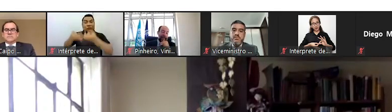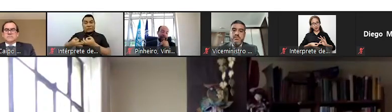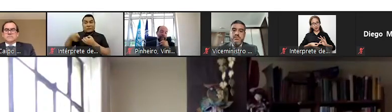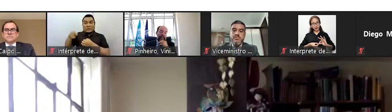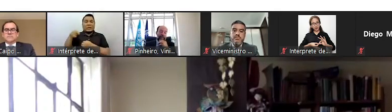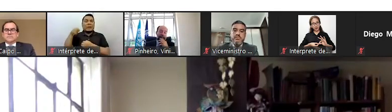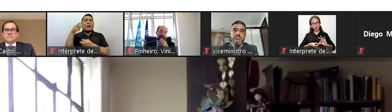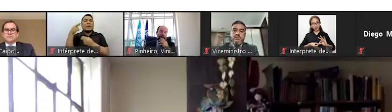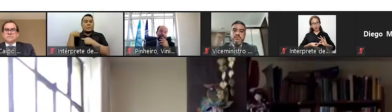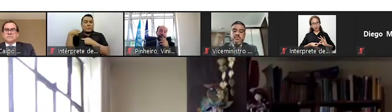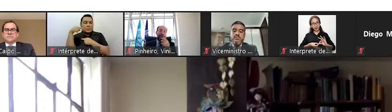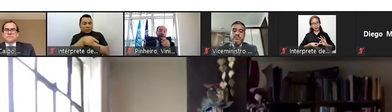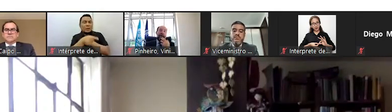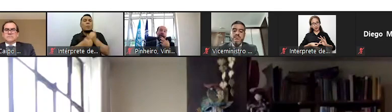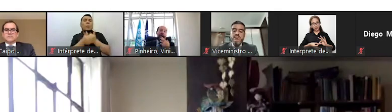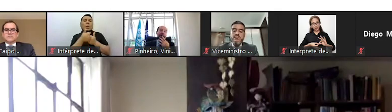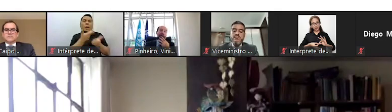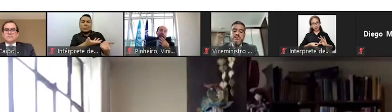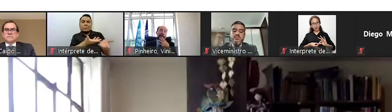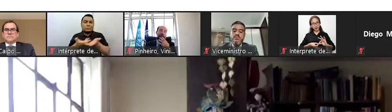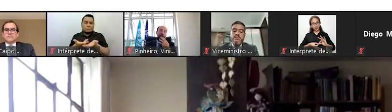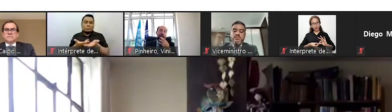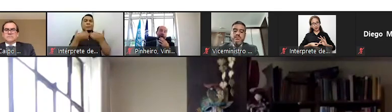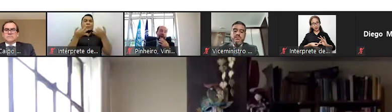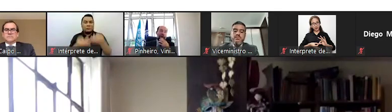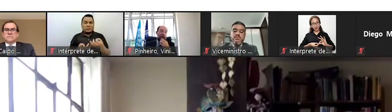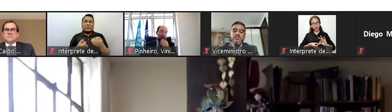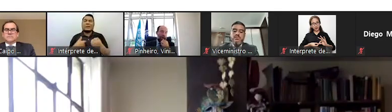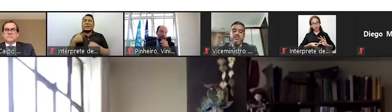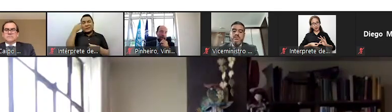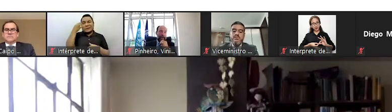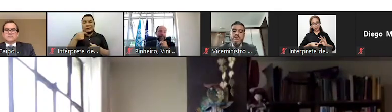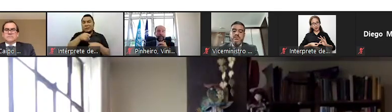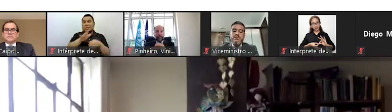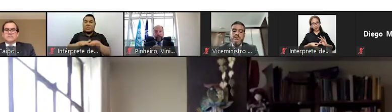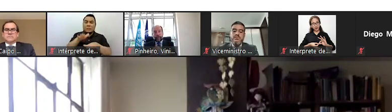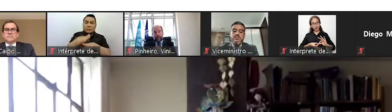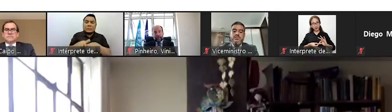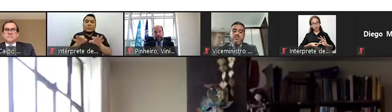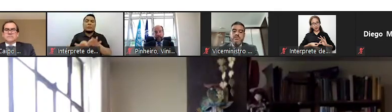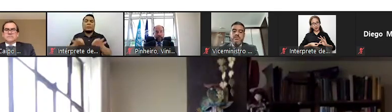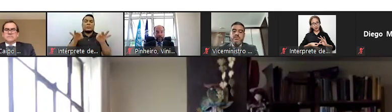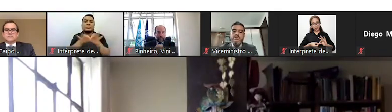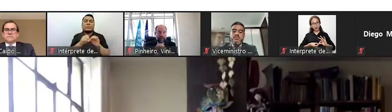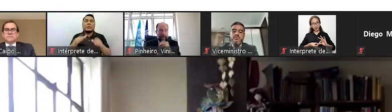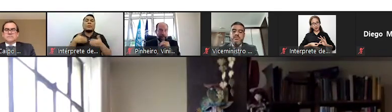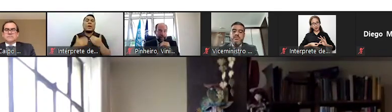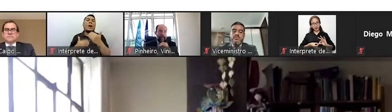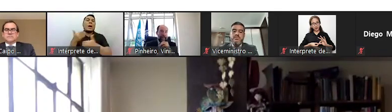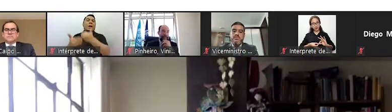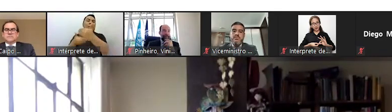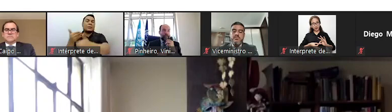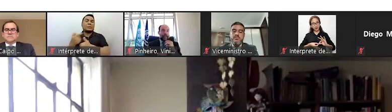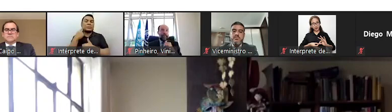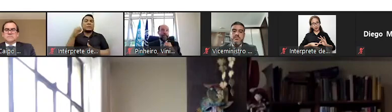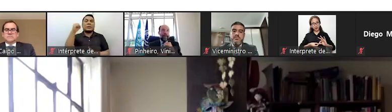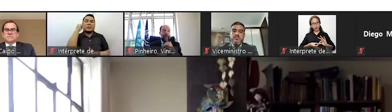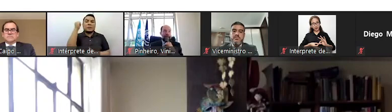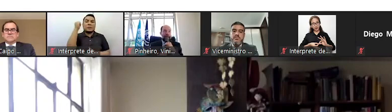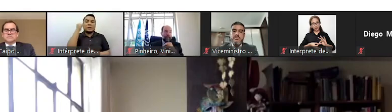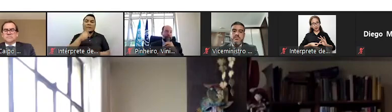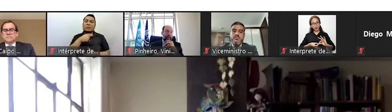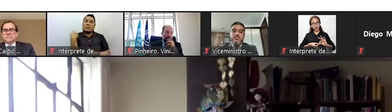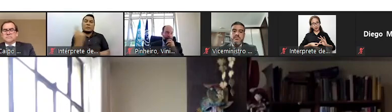sector to this informality and i think that would be a very important step to move